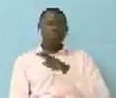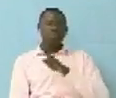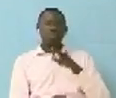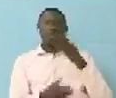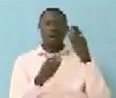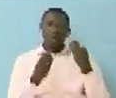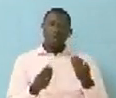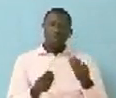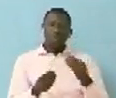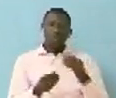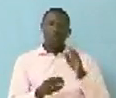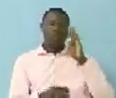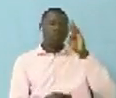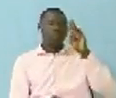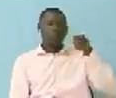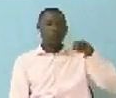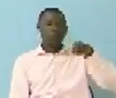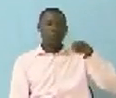how Bunja was arrested.